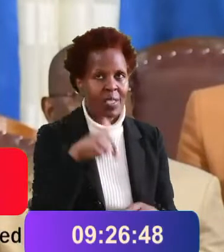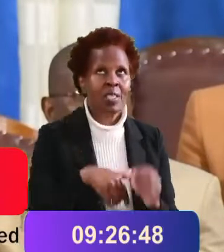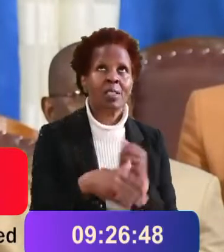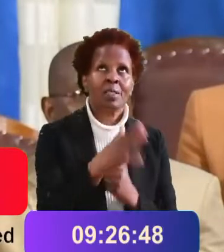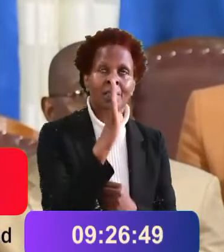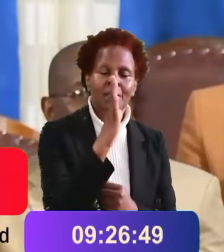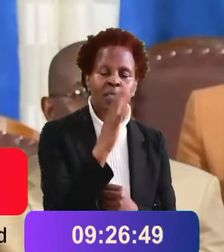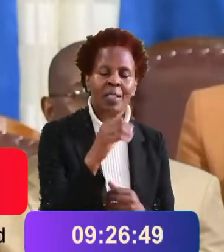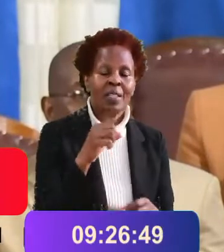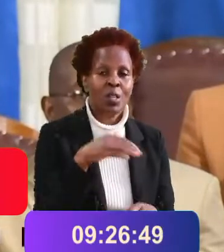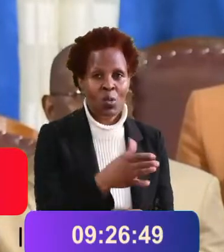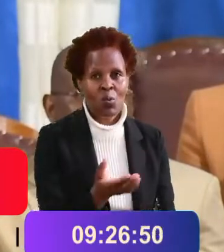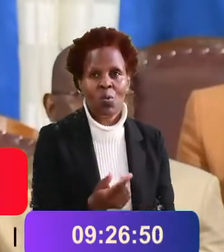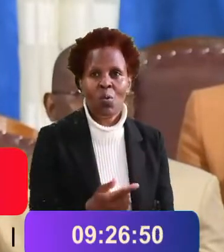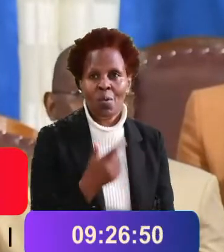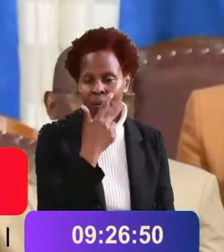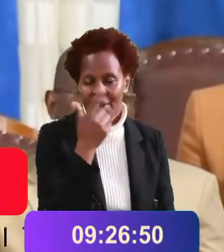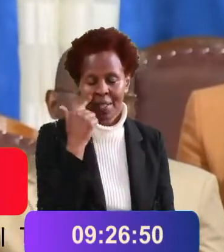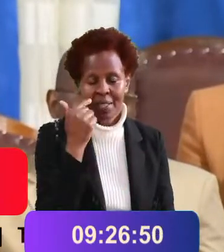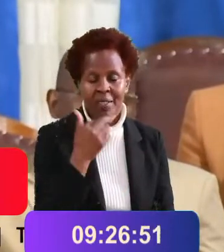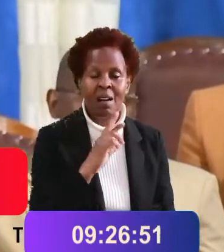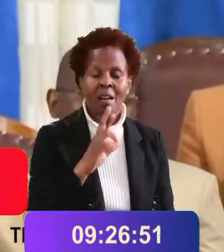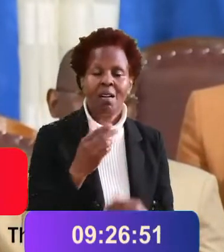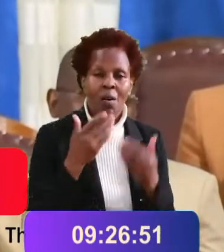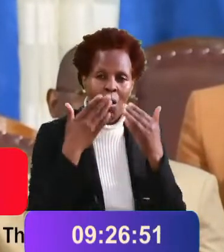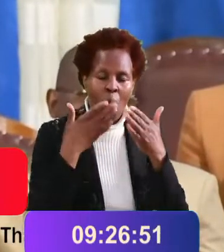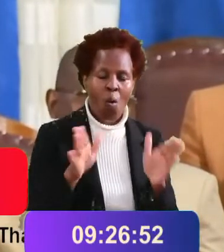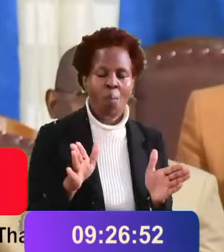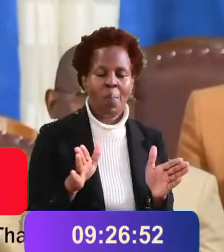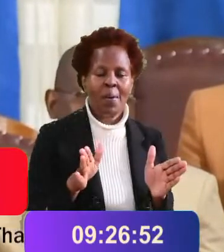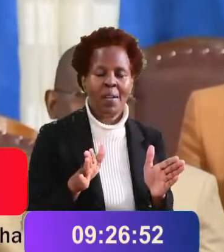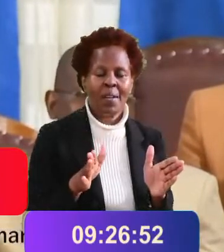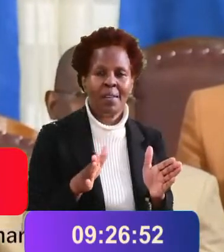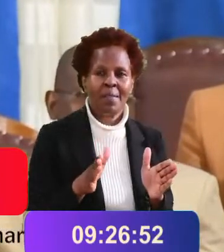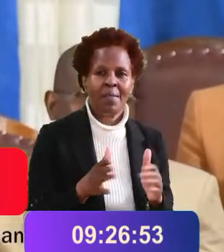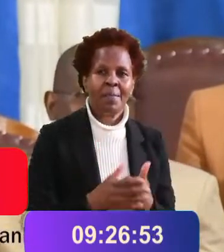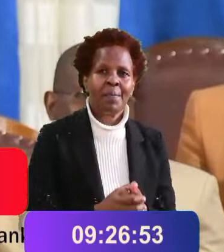our eyes are opened. Our eyes become sharper.